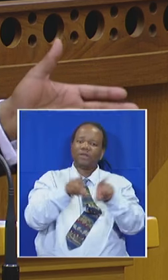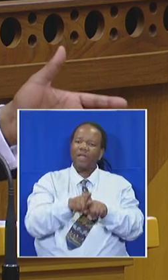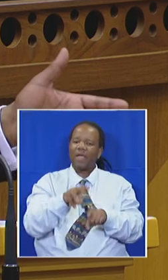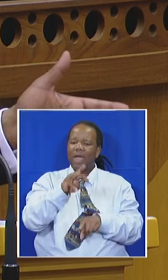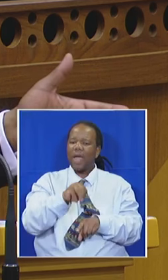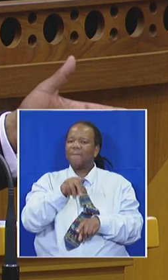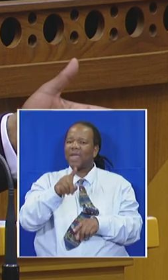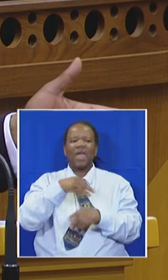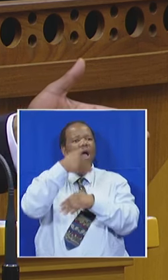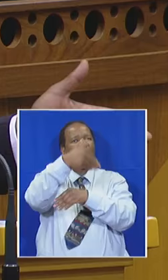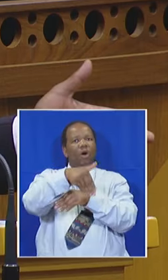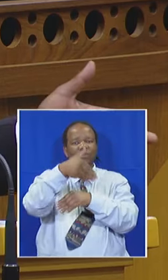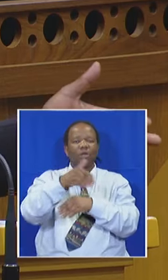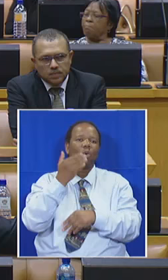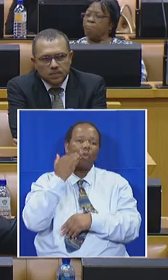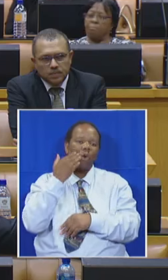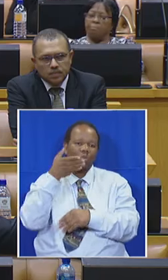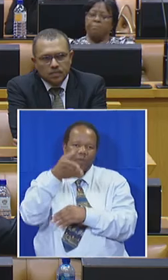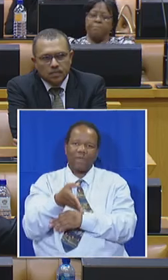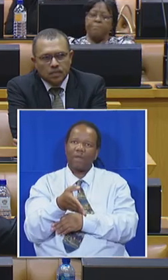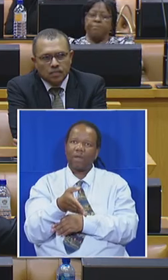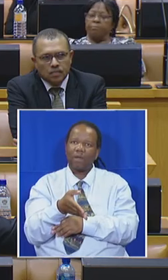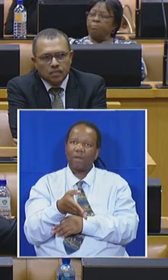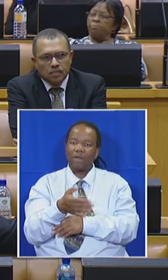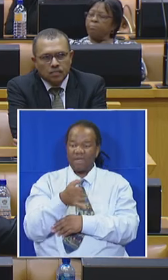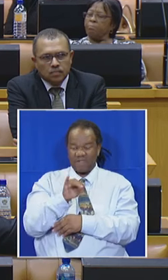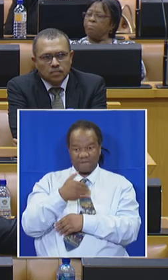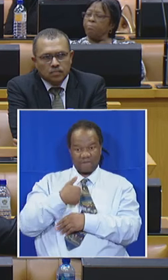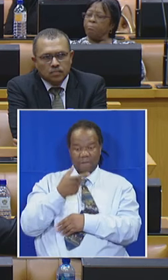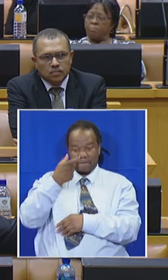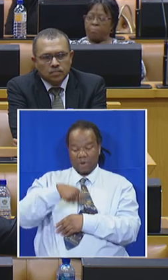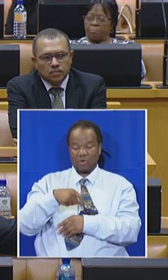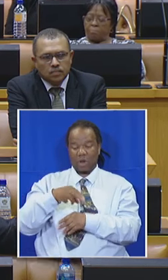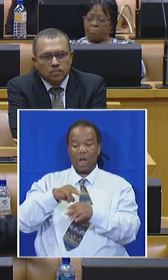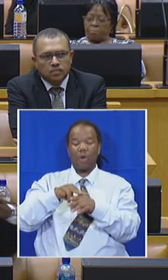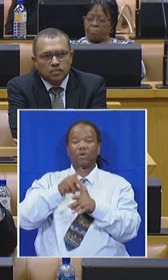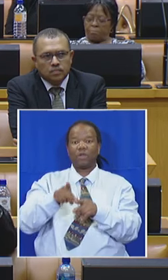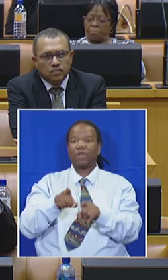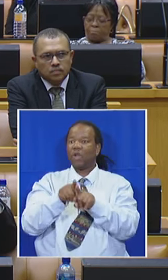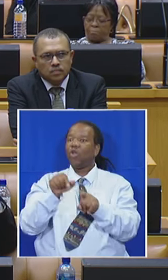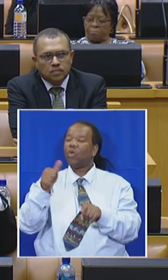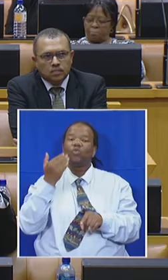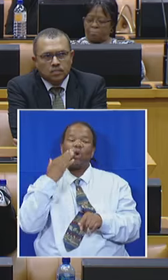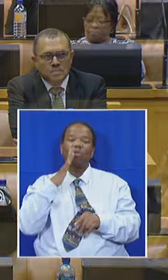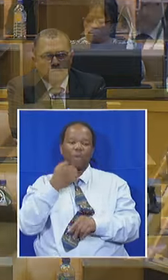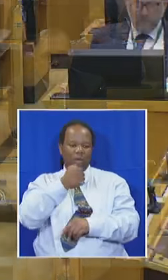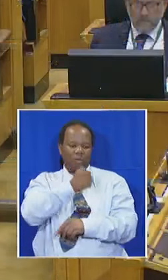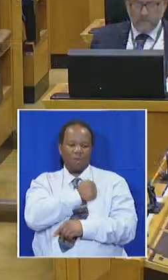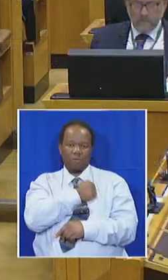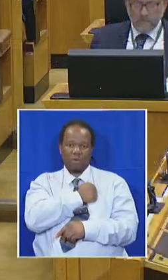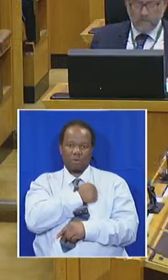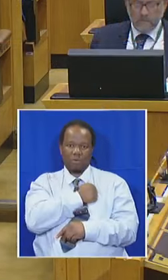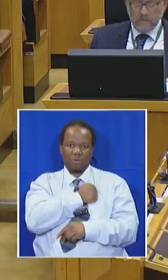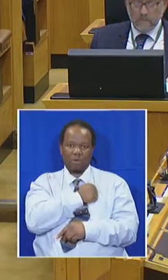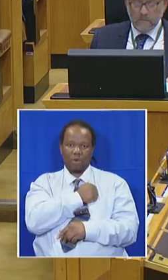not been with them there if I was racist. They were my comrades. We lived